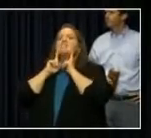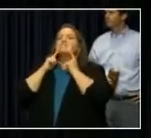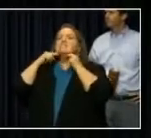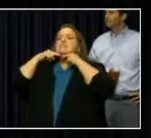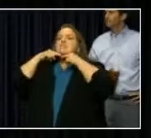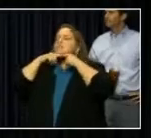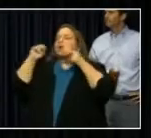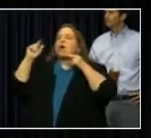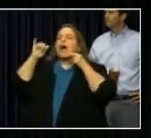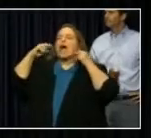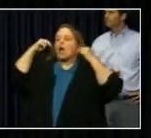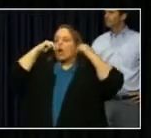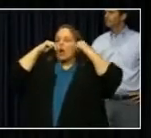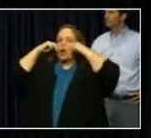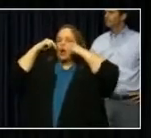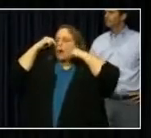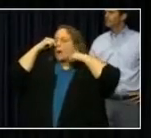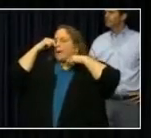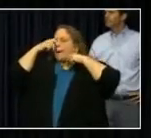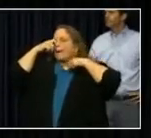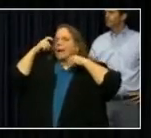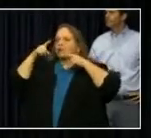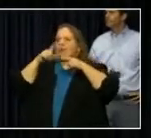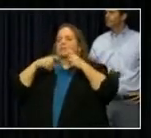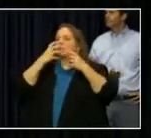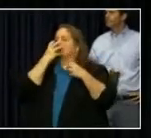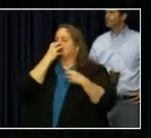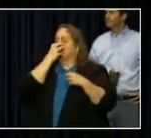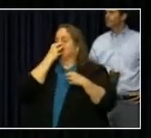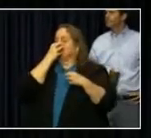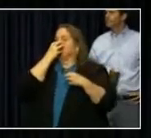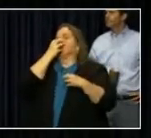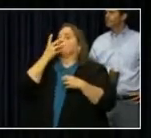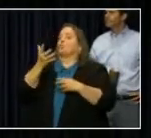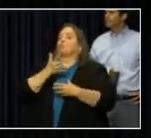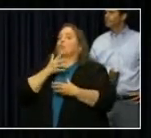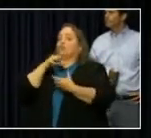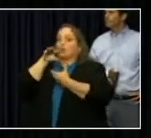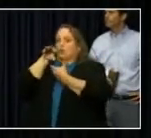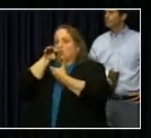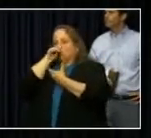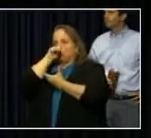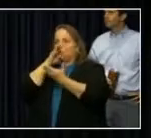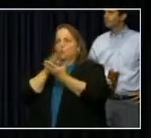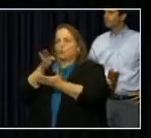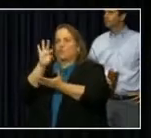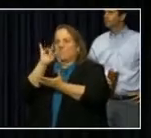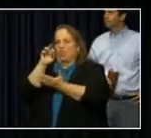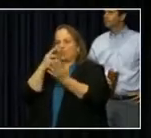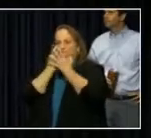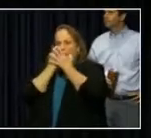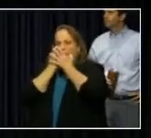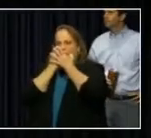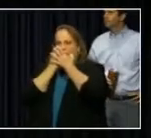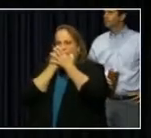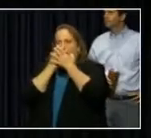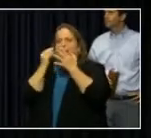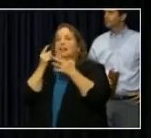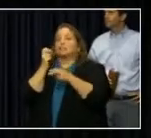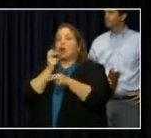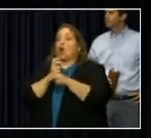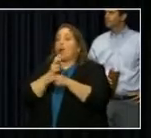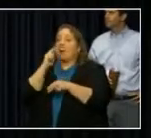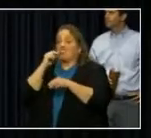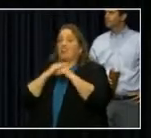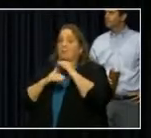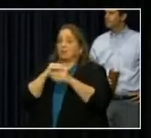gets around the outer seal, and then you're essentially breathing through the filter itself, and it's very hard and uncomfortable to breathe